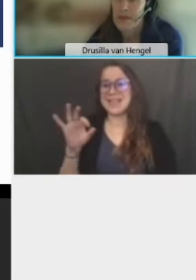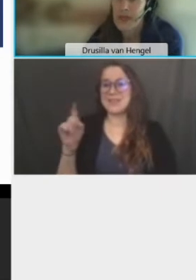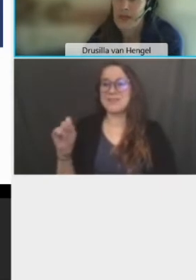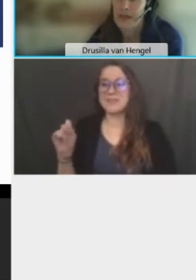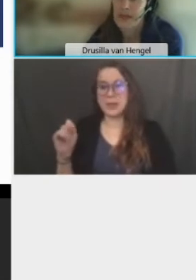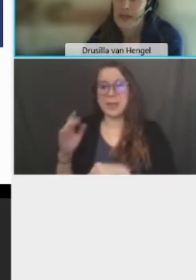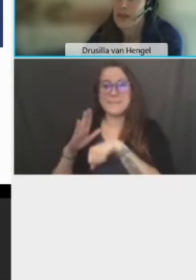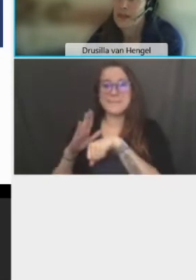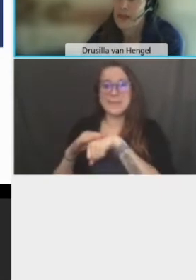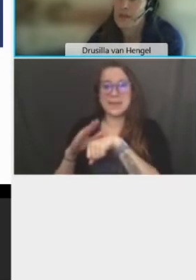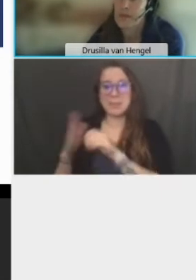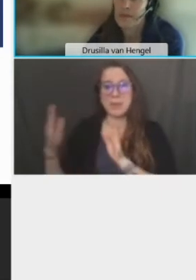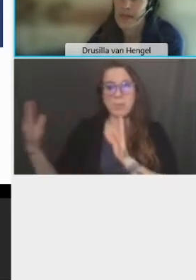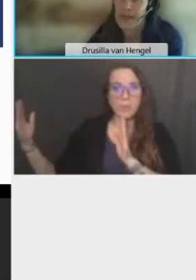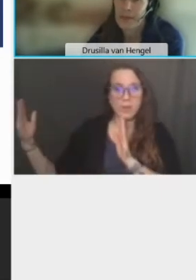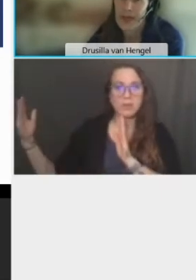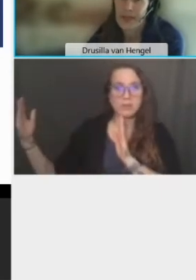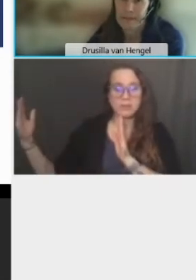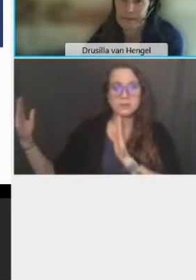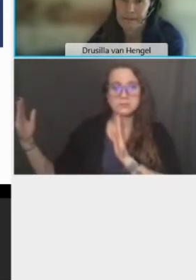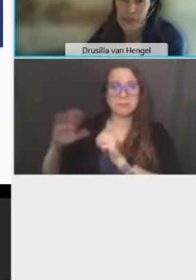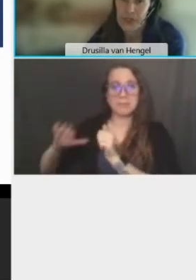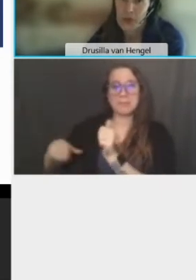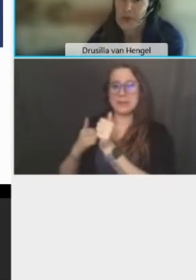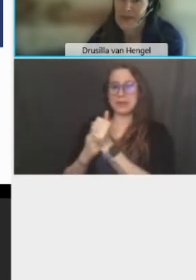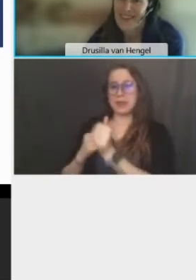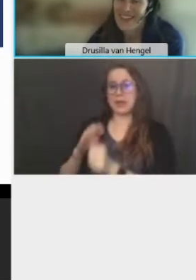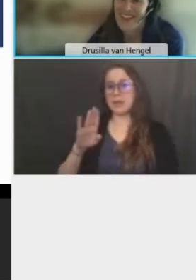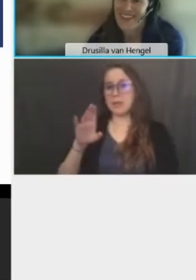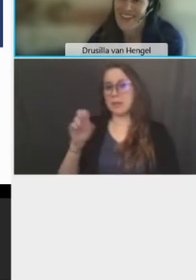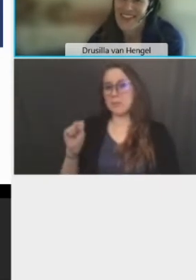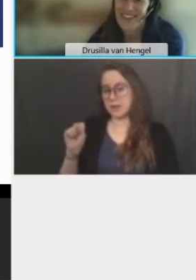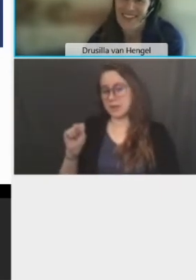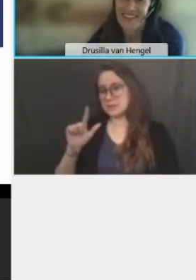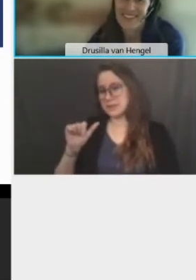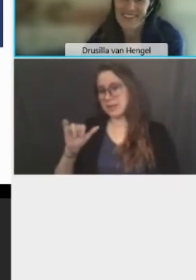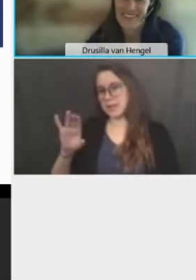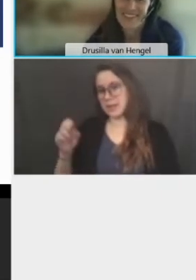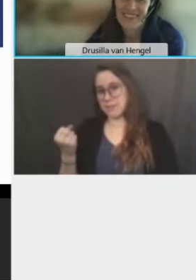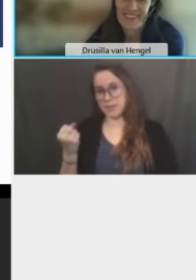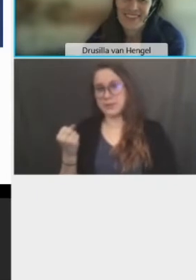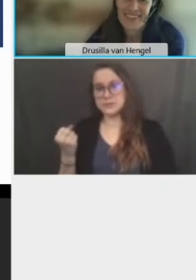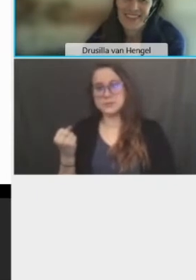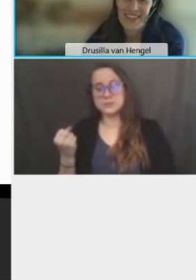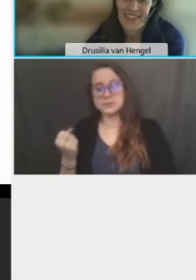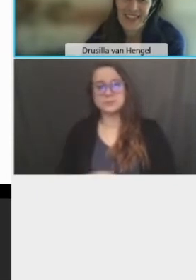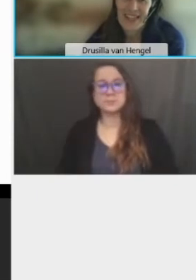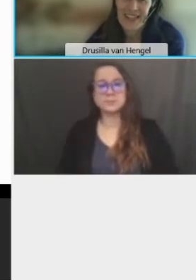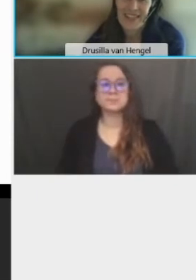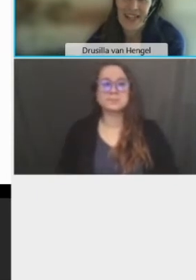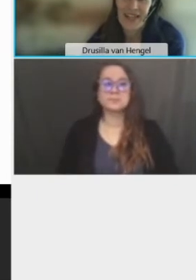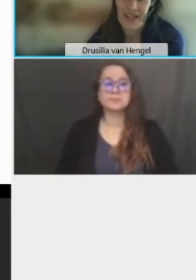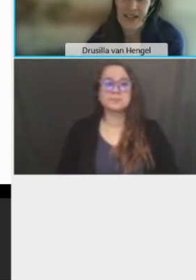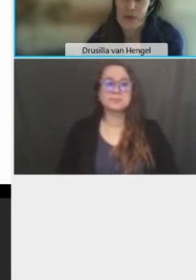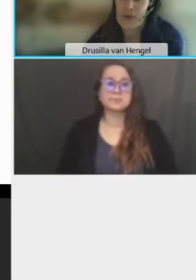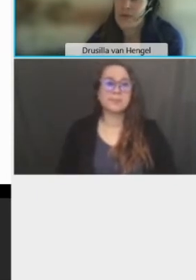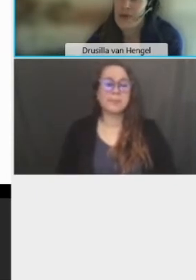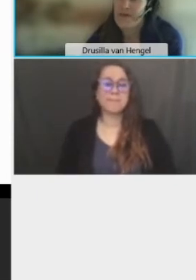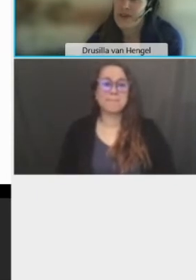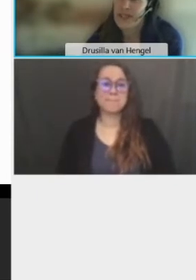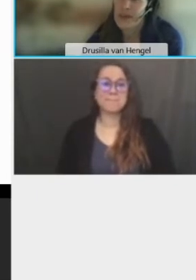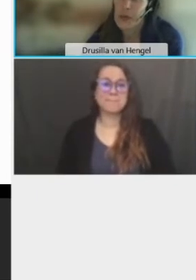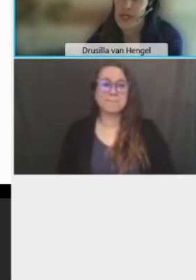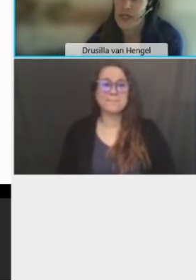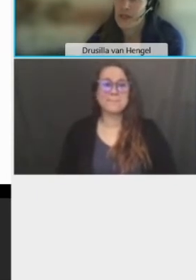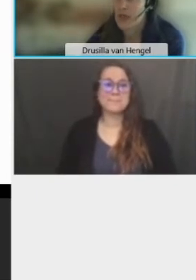width behind the bus lay-bys. So that is our intent. On the next slide,